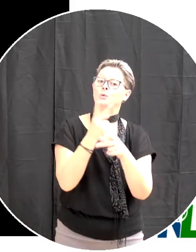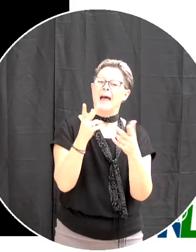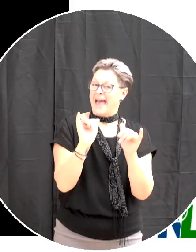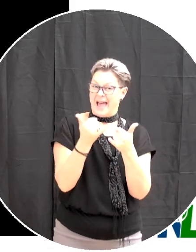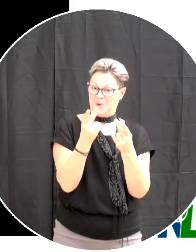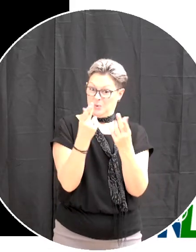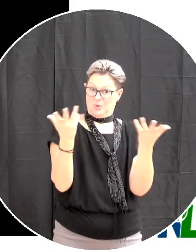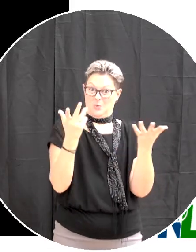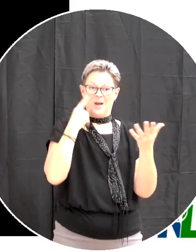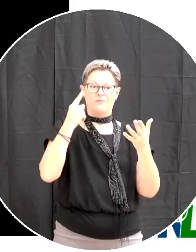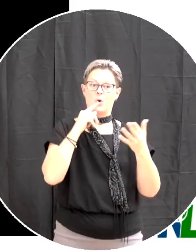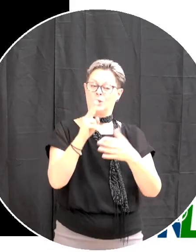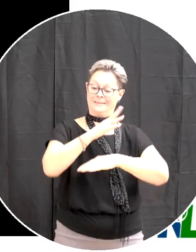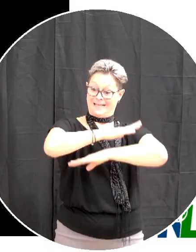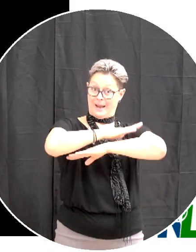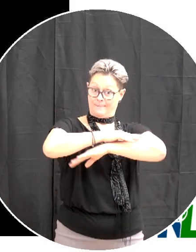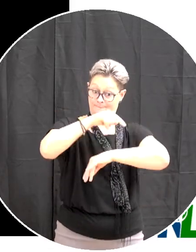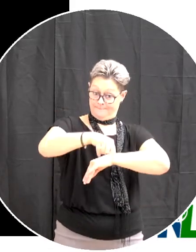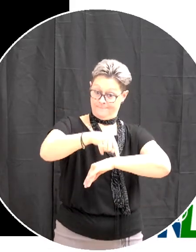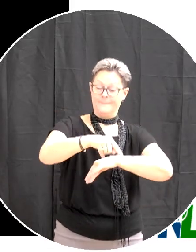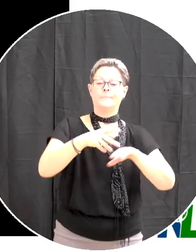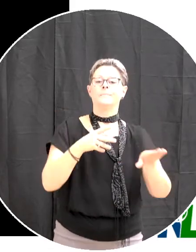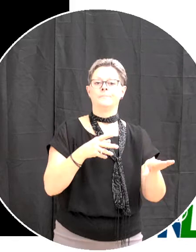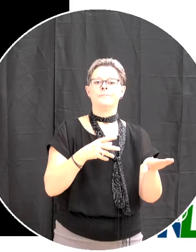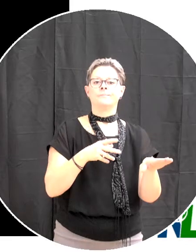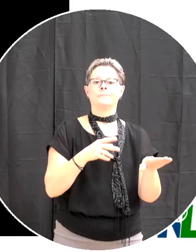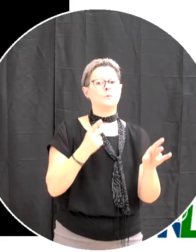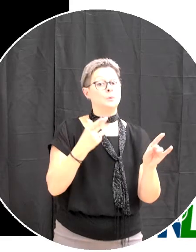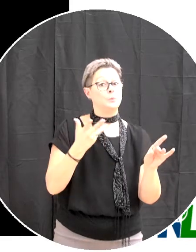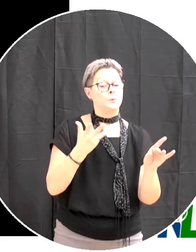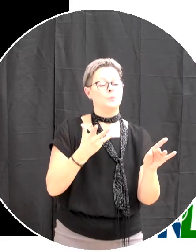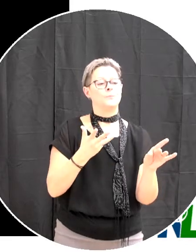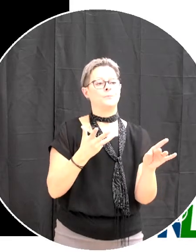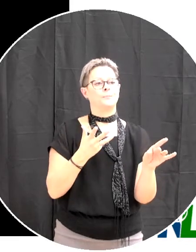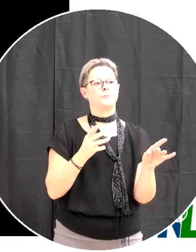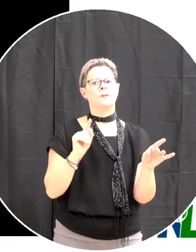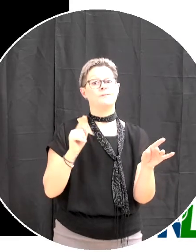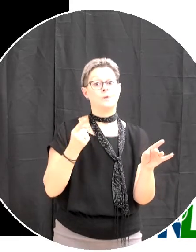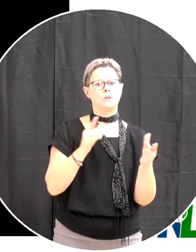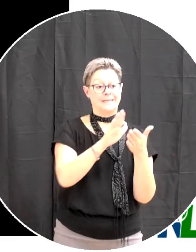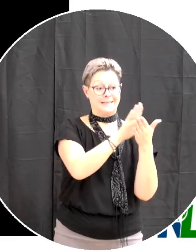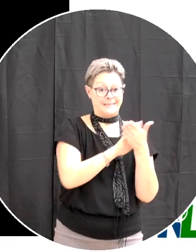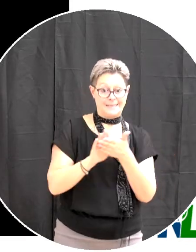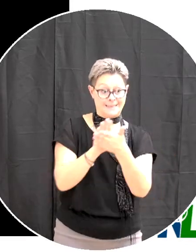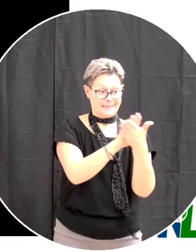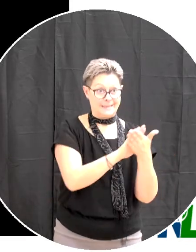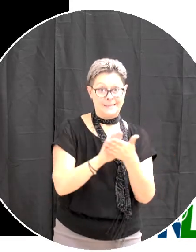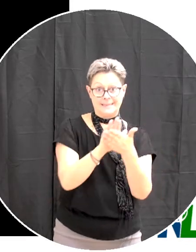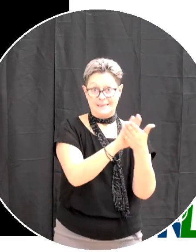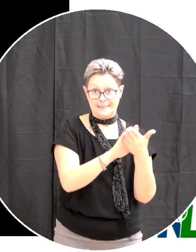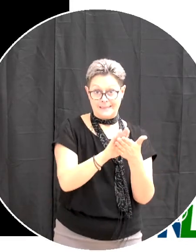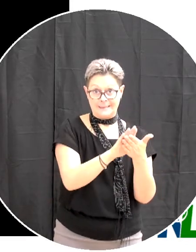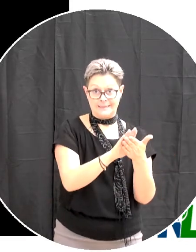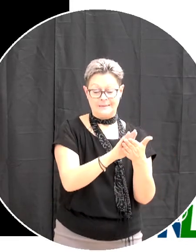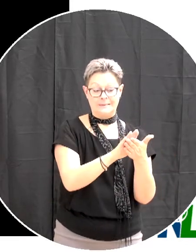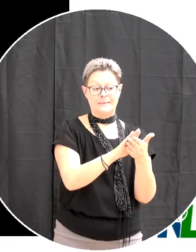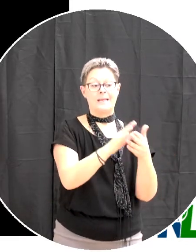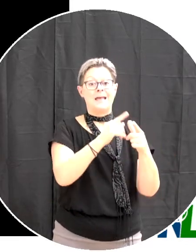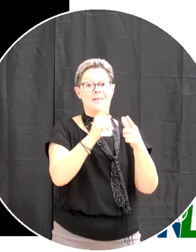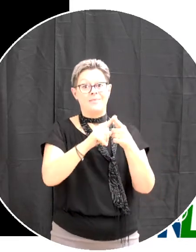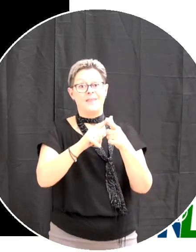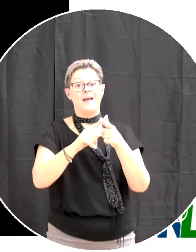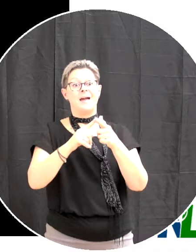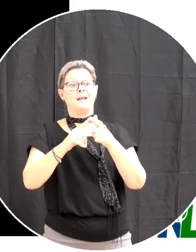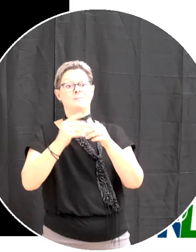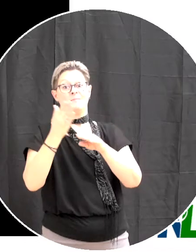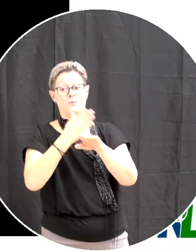desks during their evening routine. This process includes cleaning desktops with general cleaner solution and following up with our 10